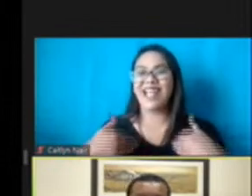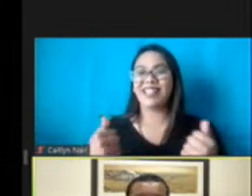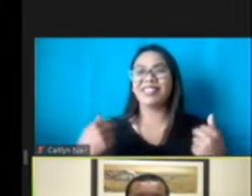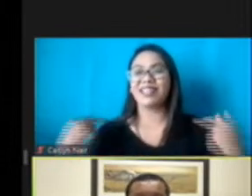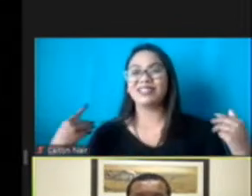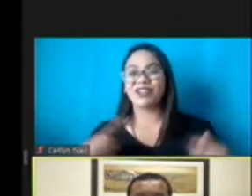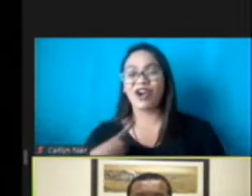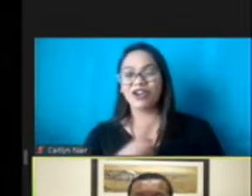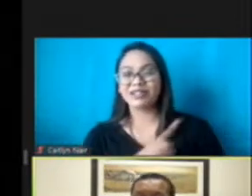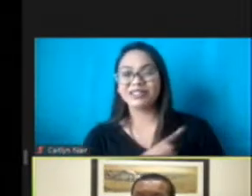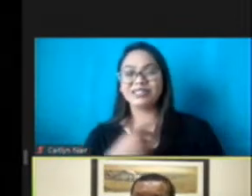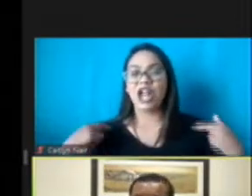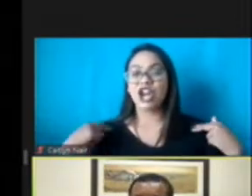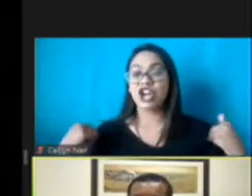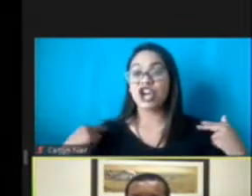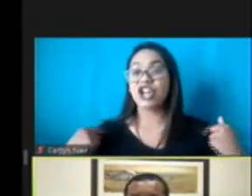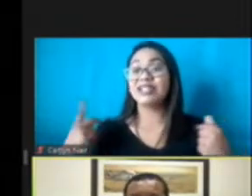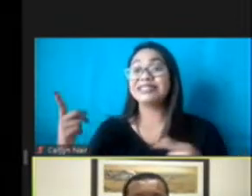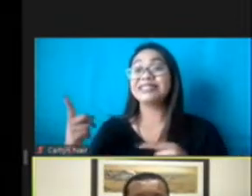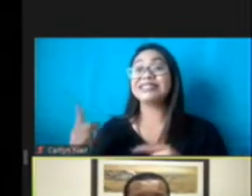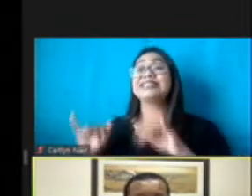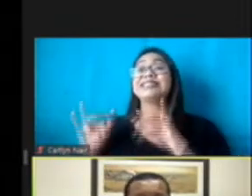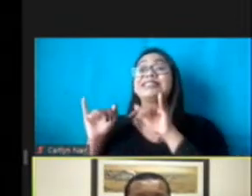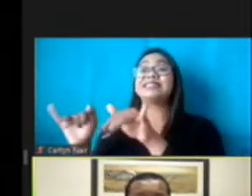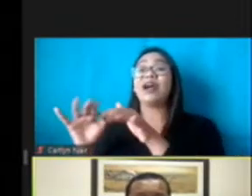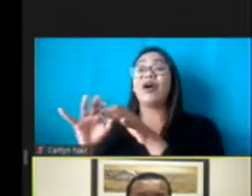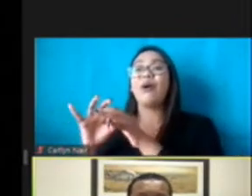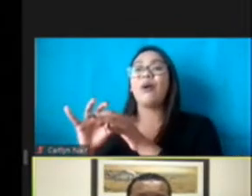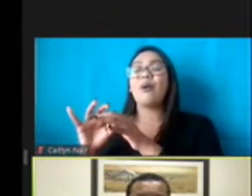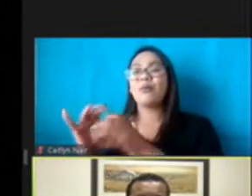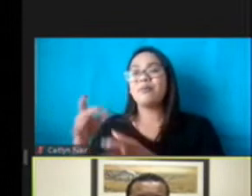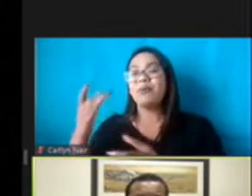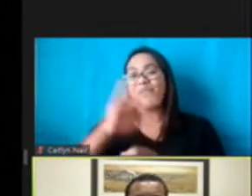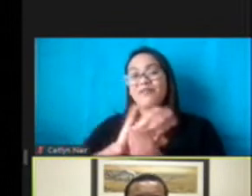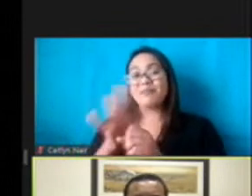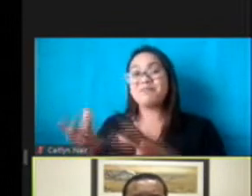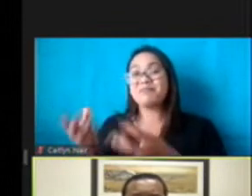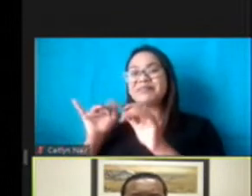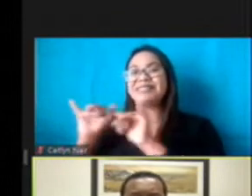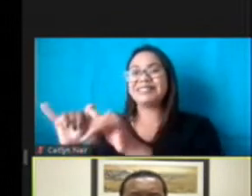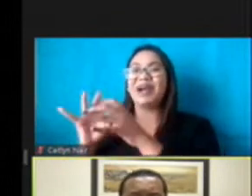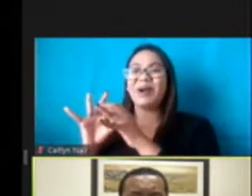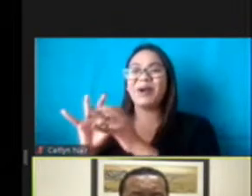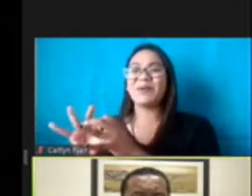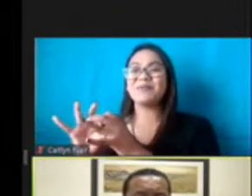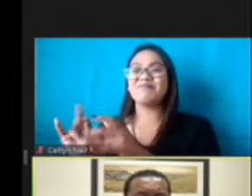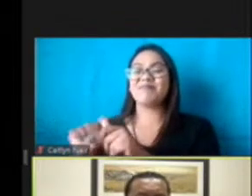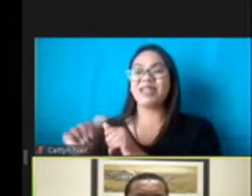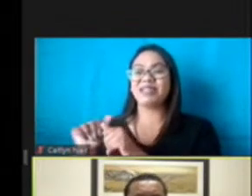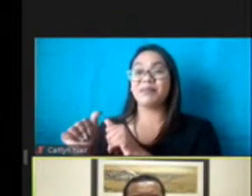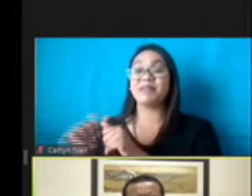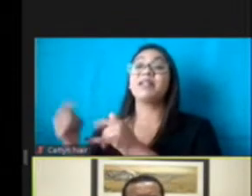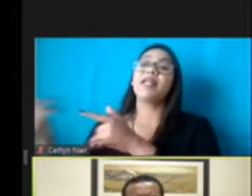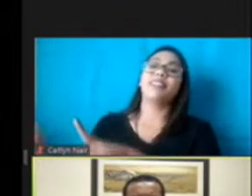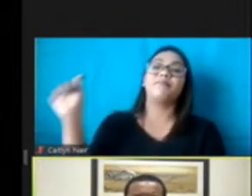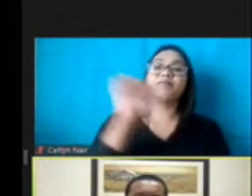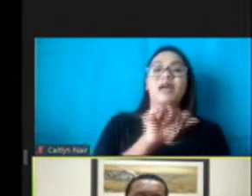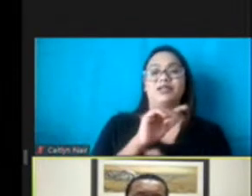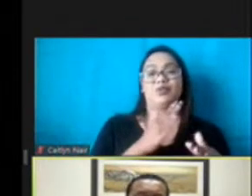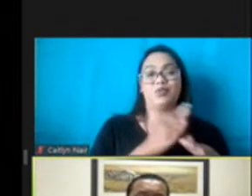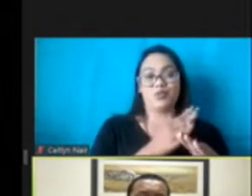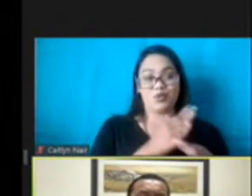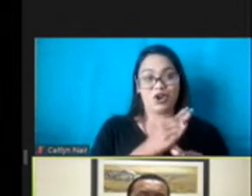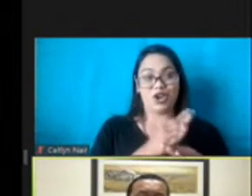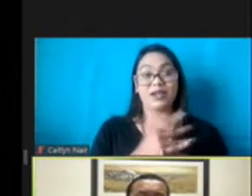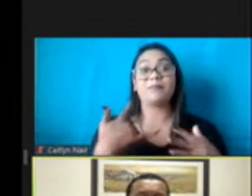and isolating themselves, putting additional strain on the healthcare system. So this is our triggered response. So we have 4 levels of